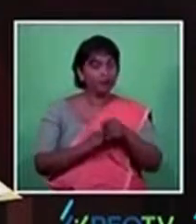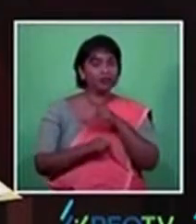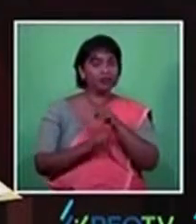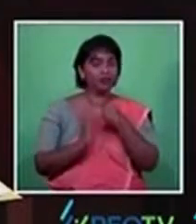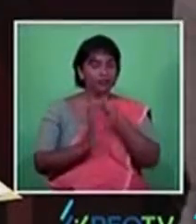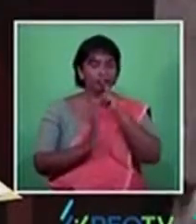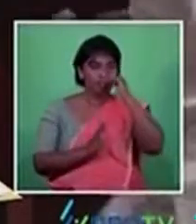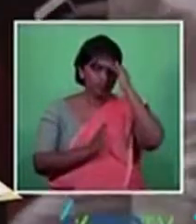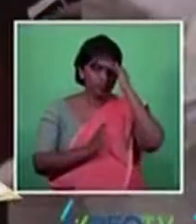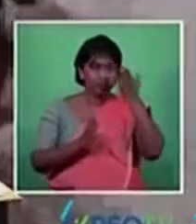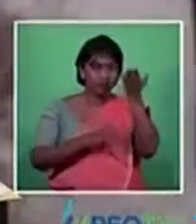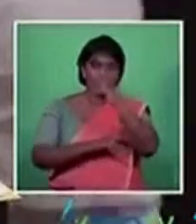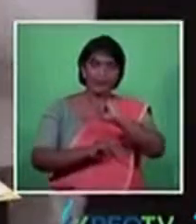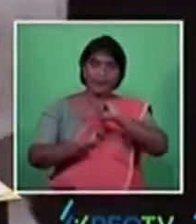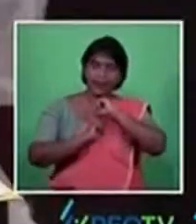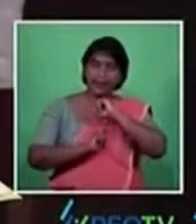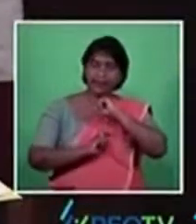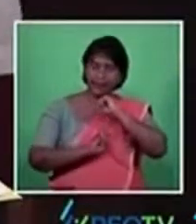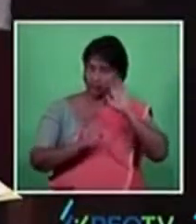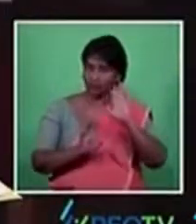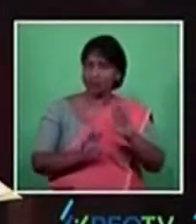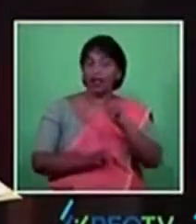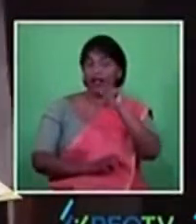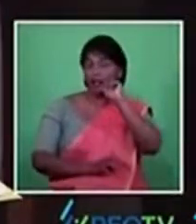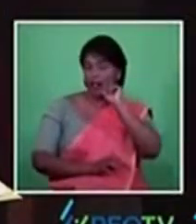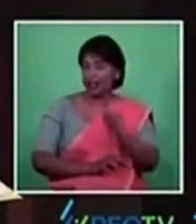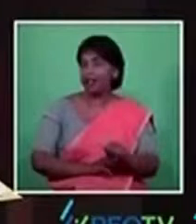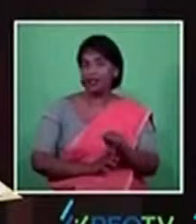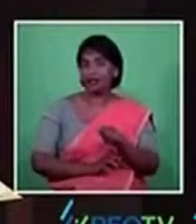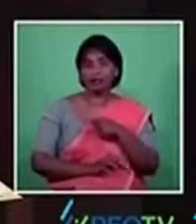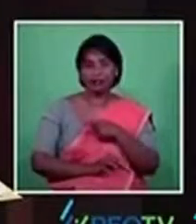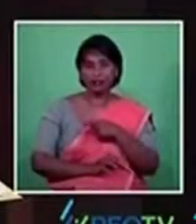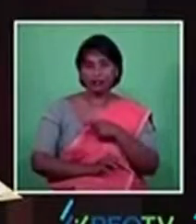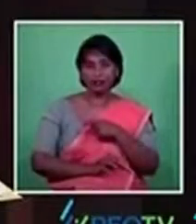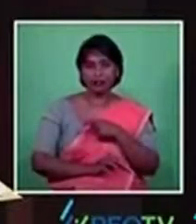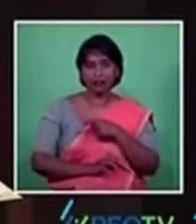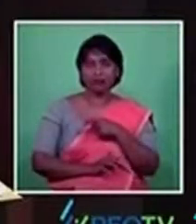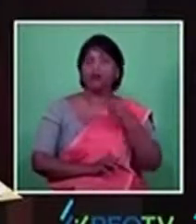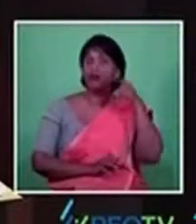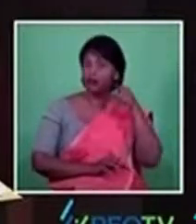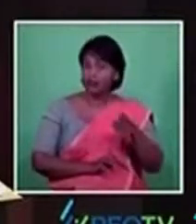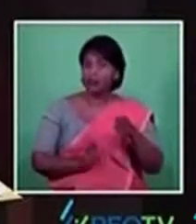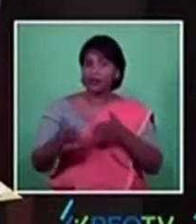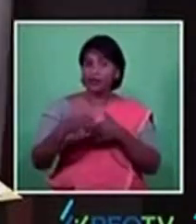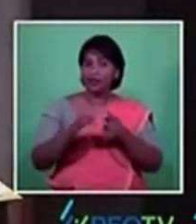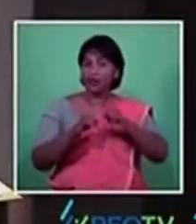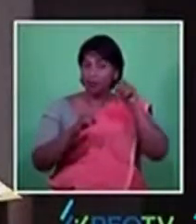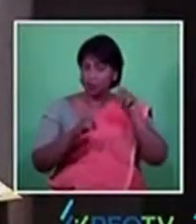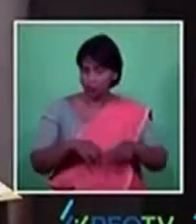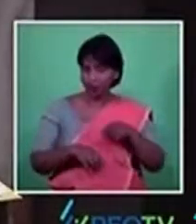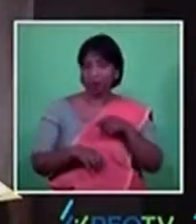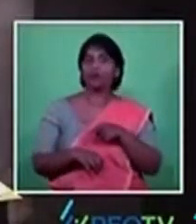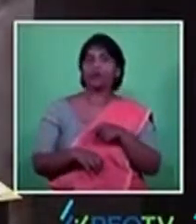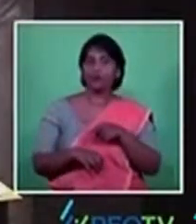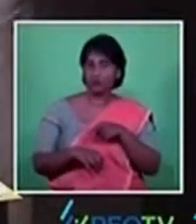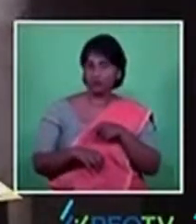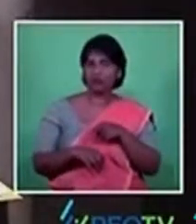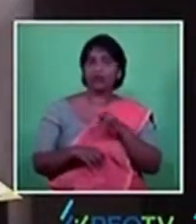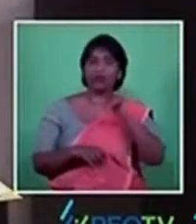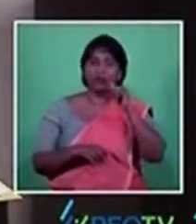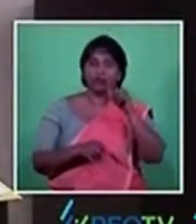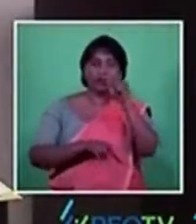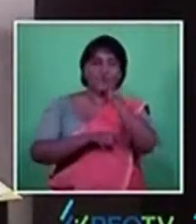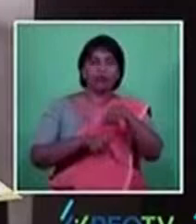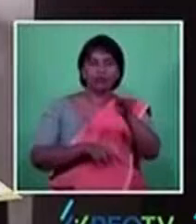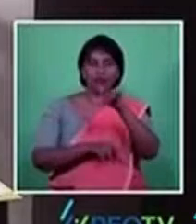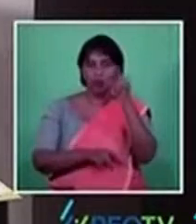cabinet? What happened is that some in Cabinet are not even aware of this. This decision was taken in secret. As it was a Cabinet decision, Hapuhinna